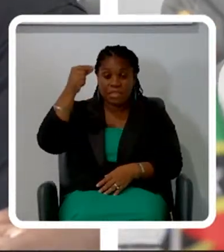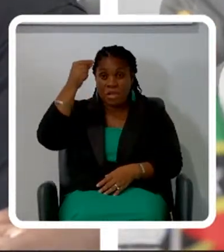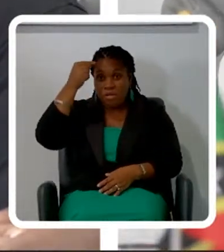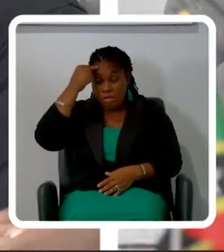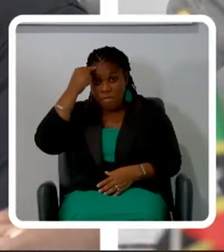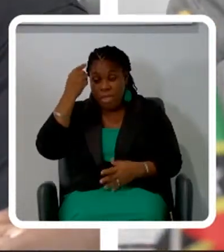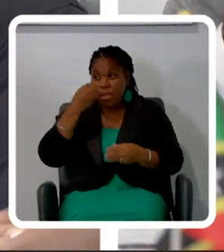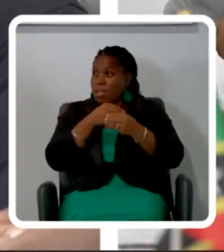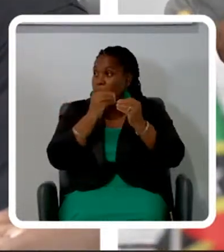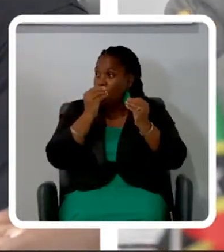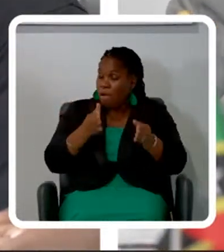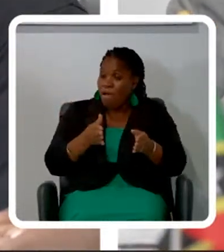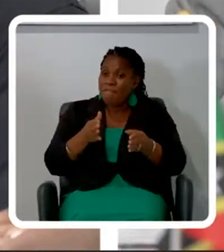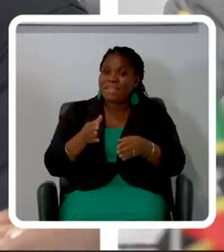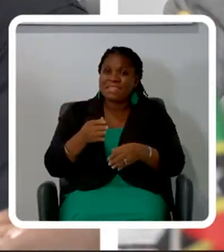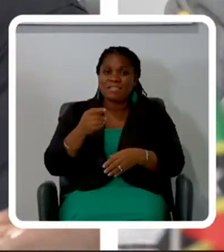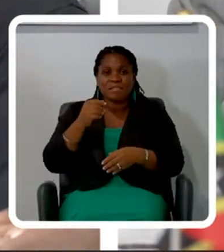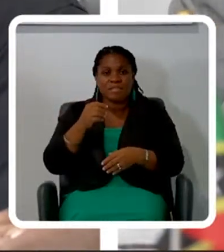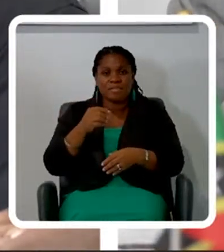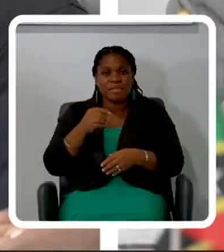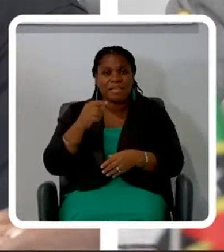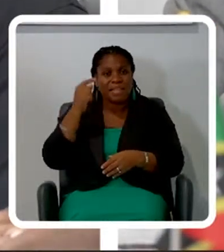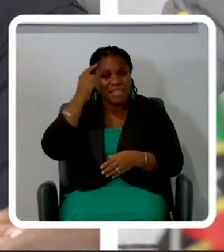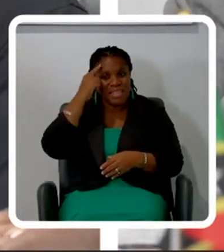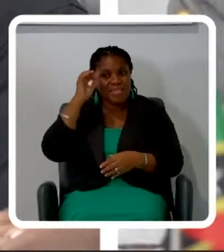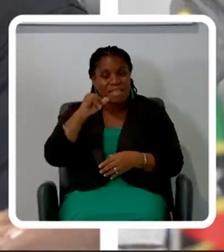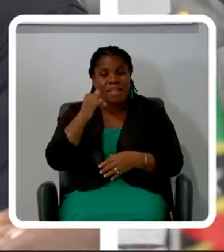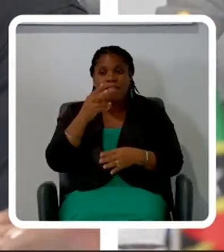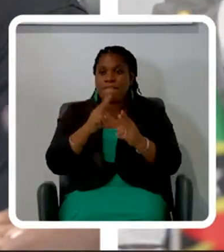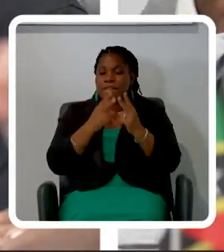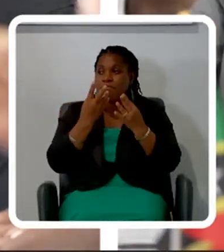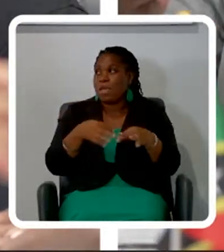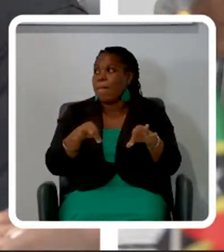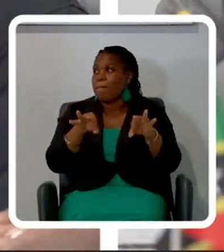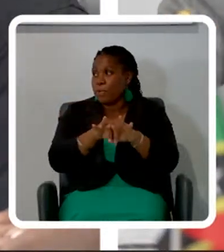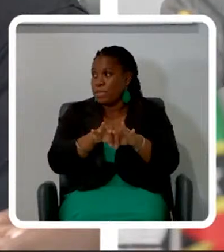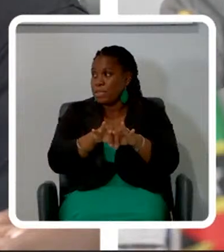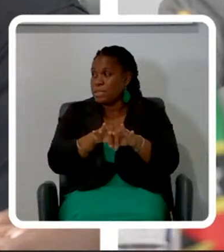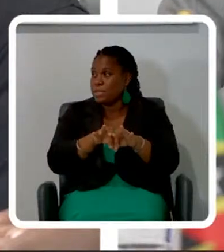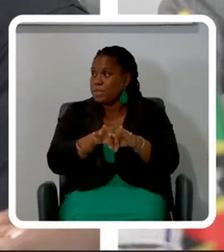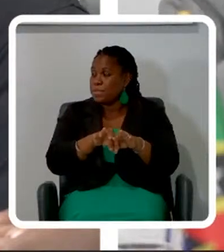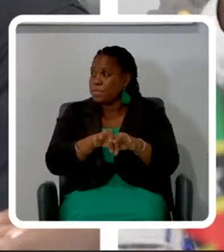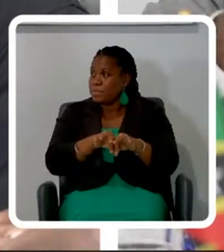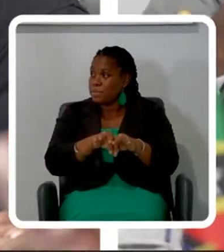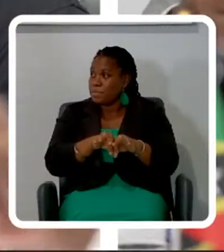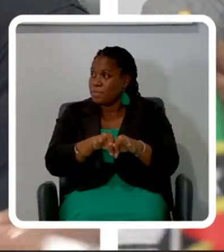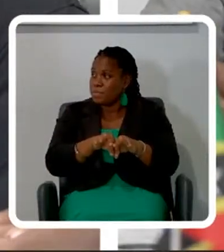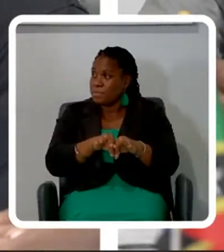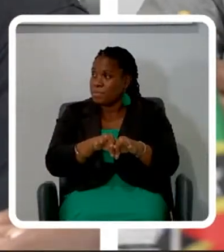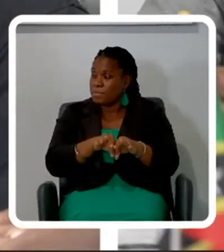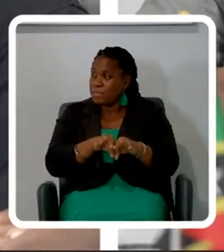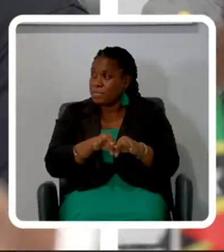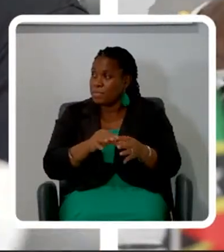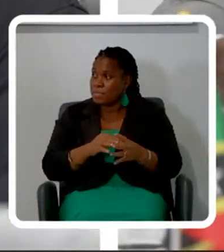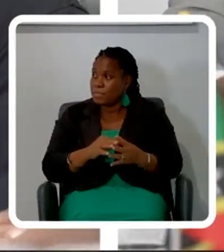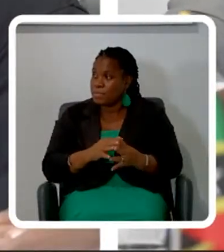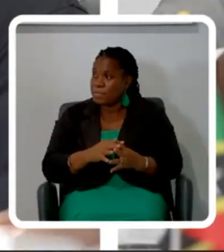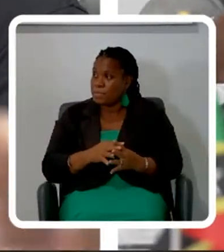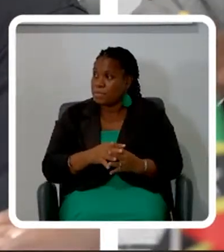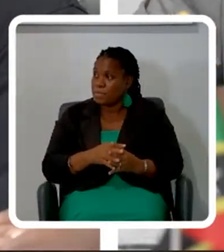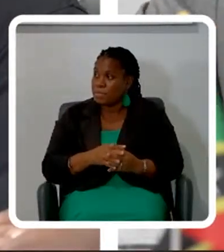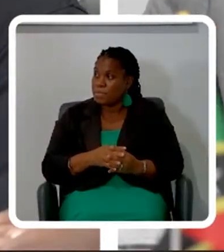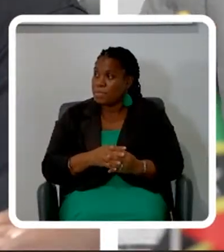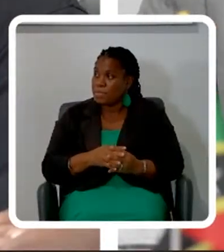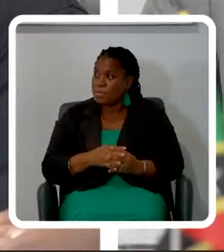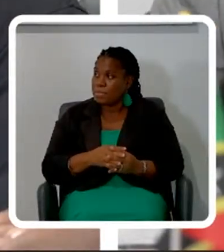that. And so we respect that. And so the court is independent and has its process. But I will tell you that the case is there. I will ask him